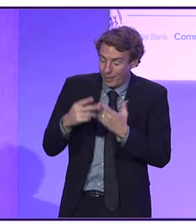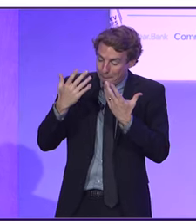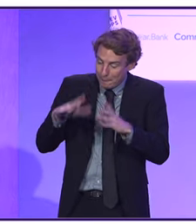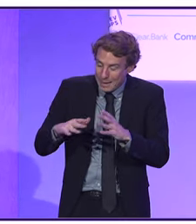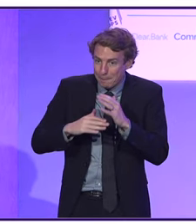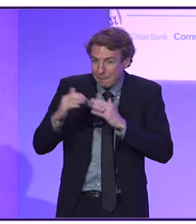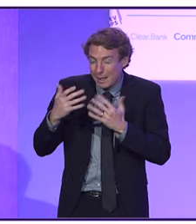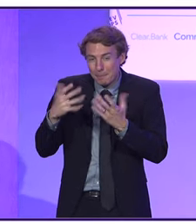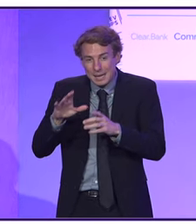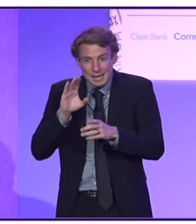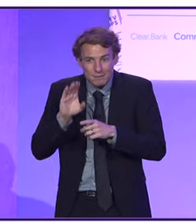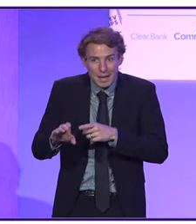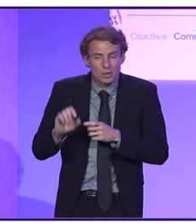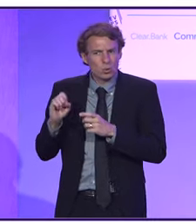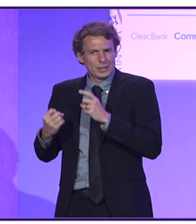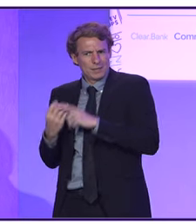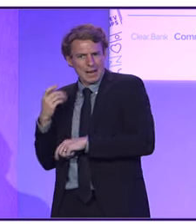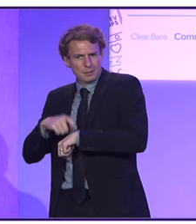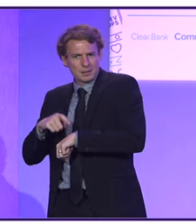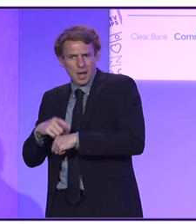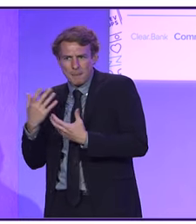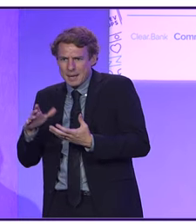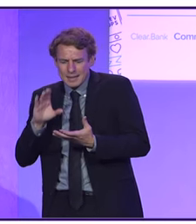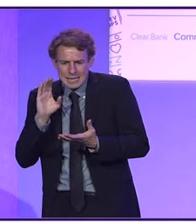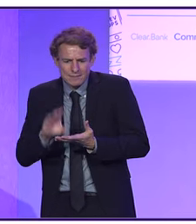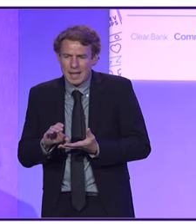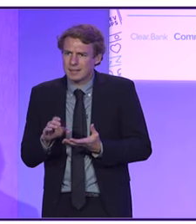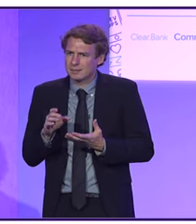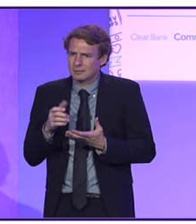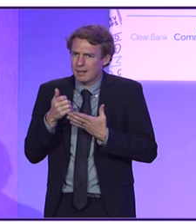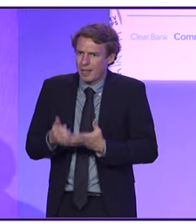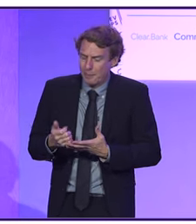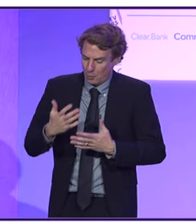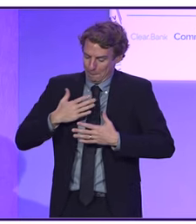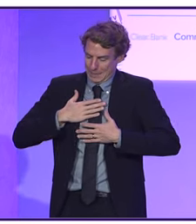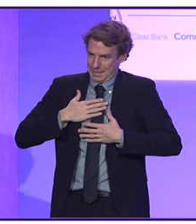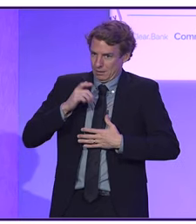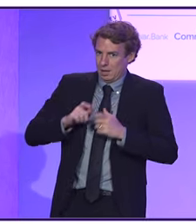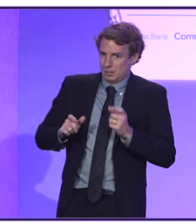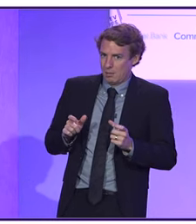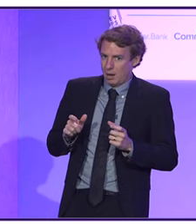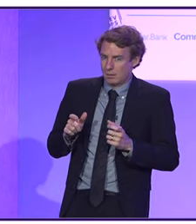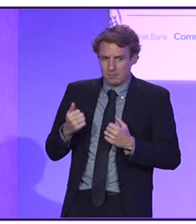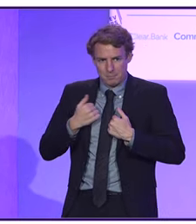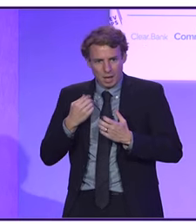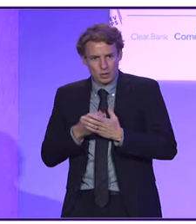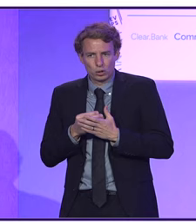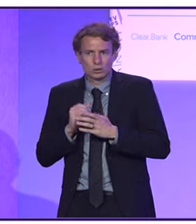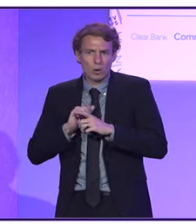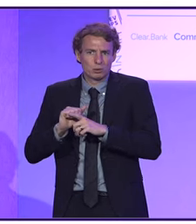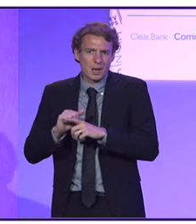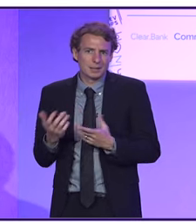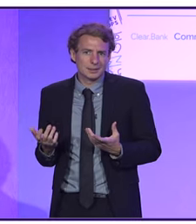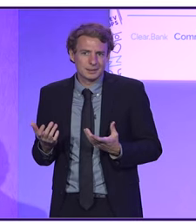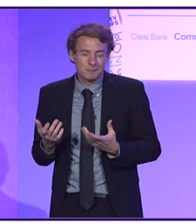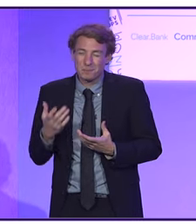invested? What developer time have you invested to make it easier for me to optimize my costs? Look for features that drive cost optimization.